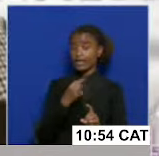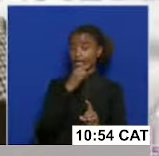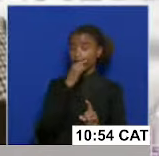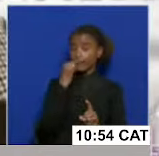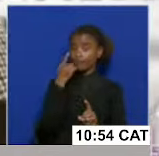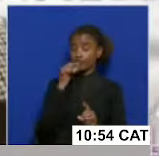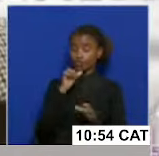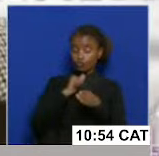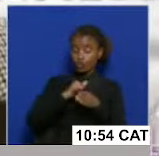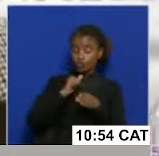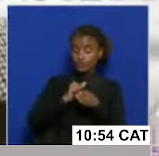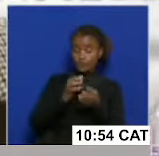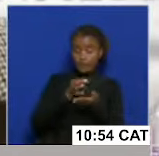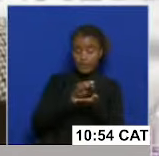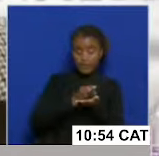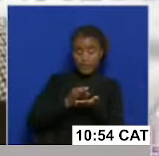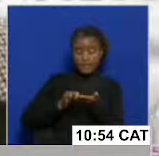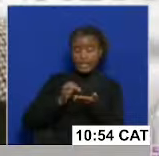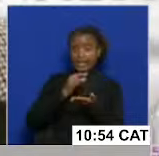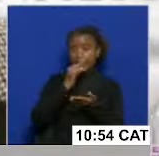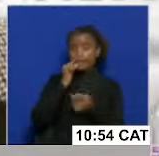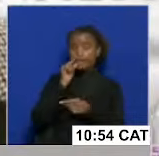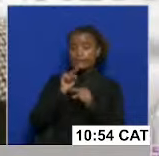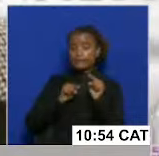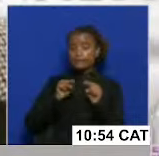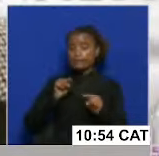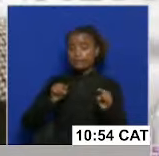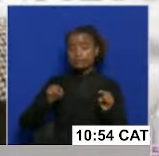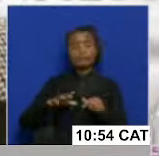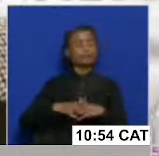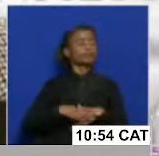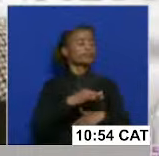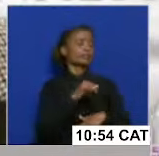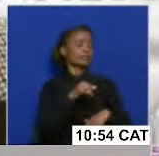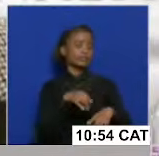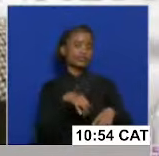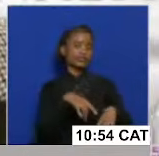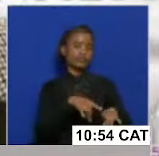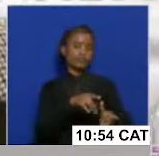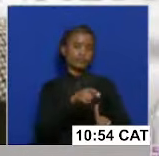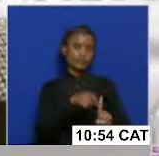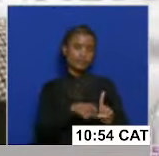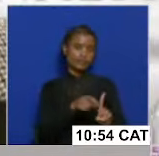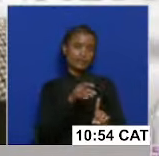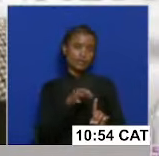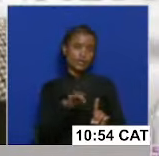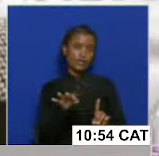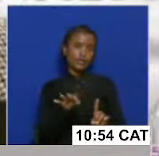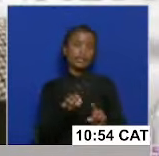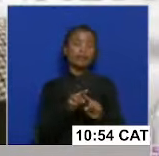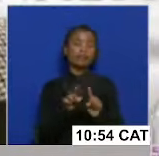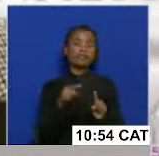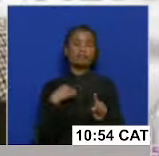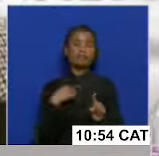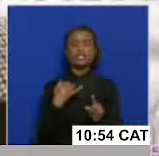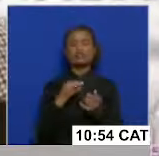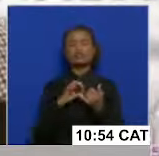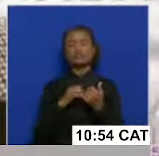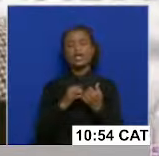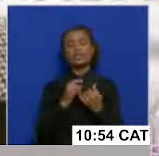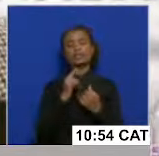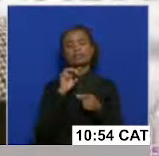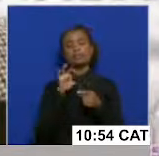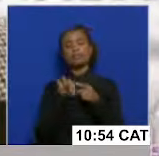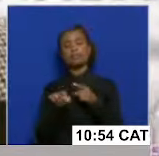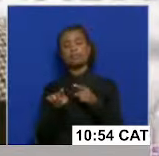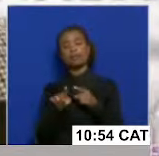That's correct, Chairperson. Yes. I was simply testing whether both the witness and Officer Mackenzie used the same